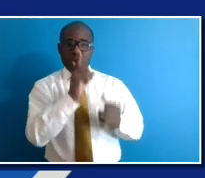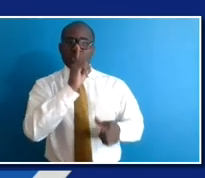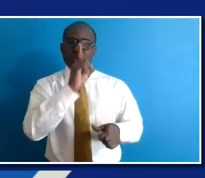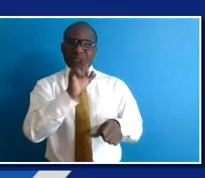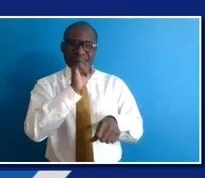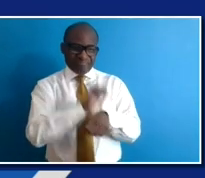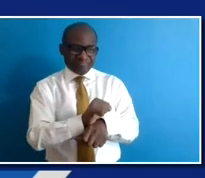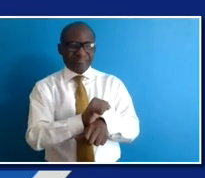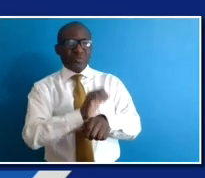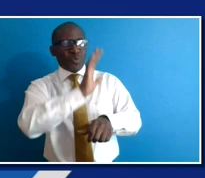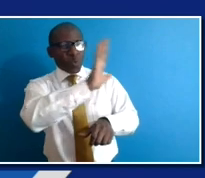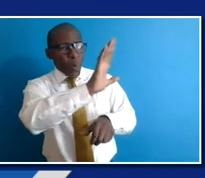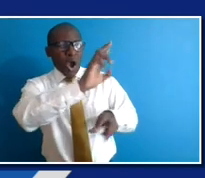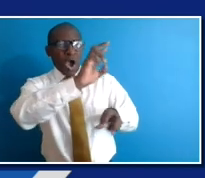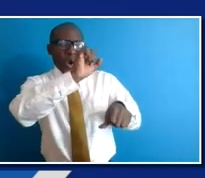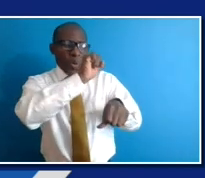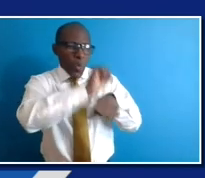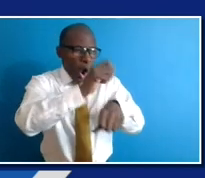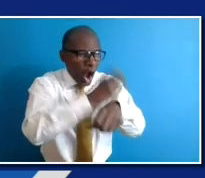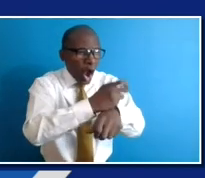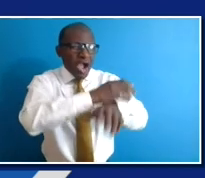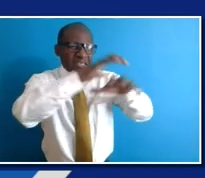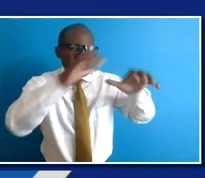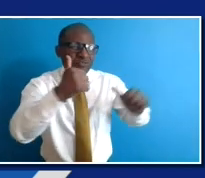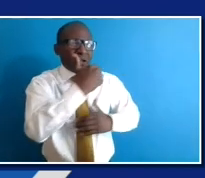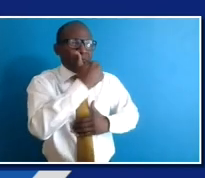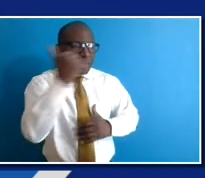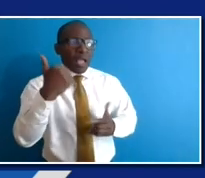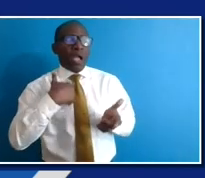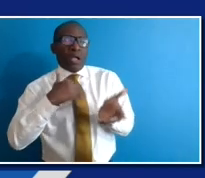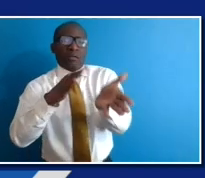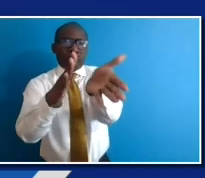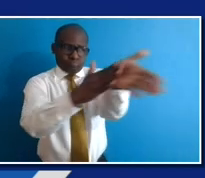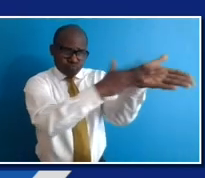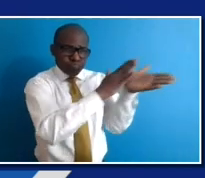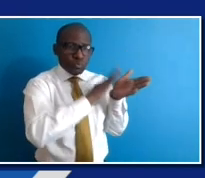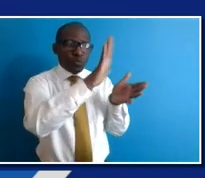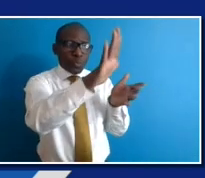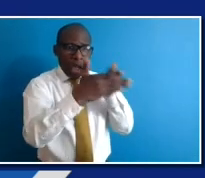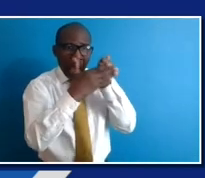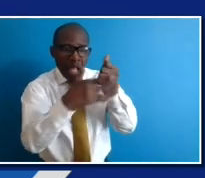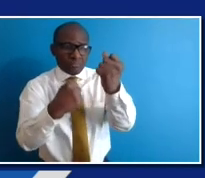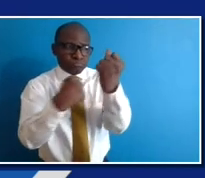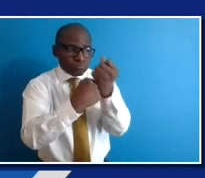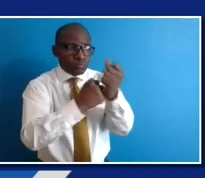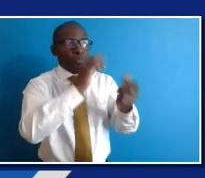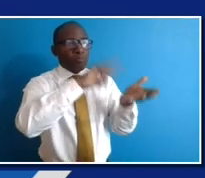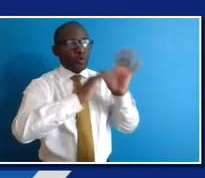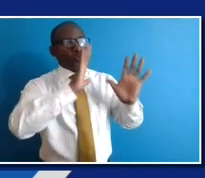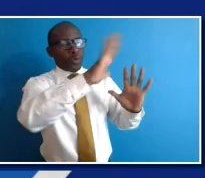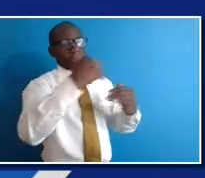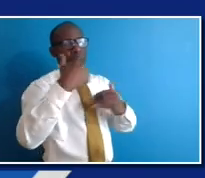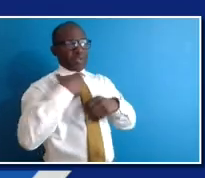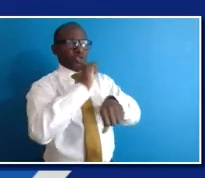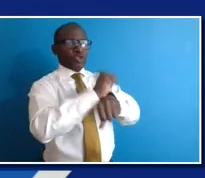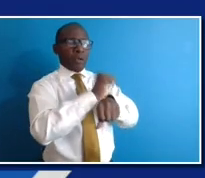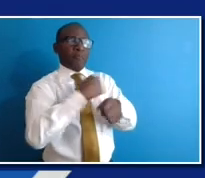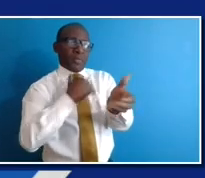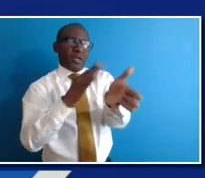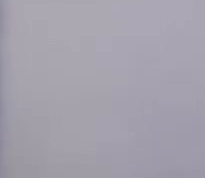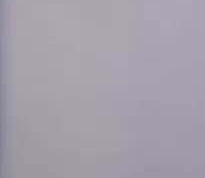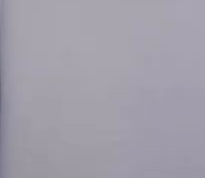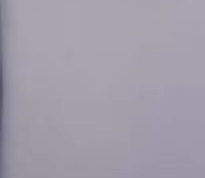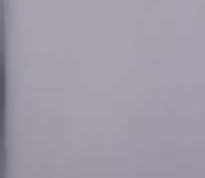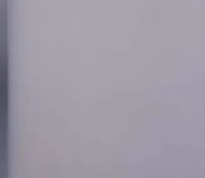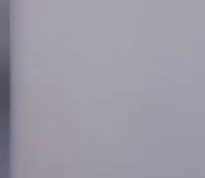we're coming from. Kathy mentioned that we're going to have two movies under the stars here at Kensico. It's going to be The